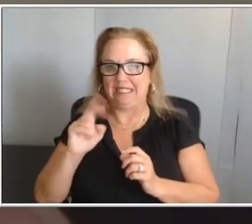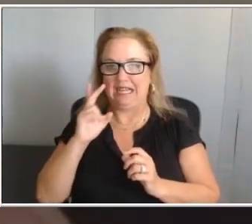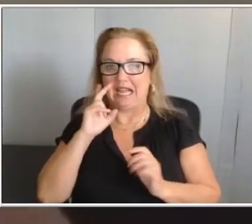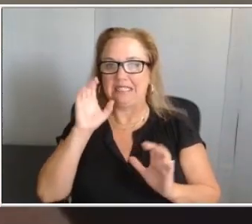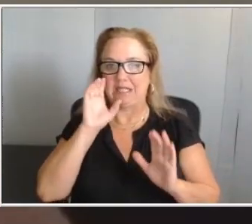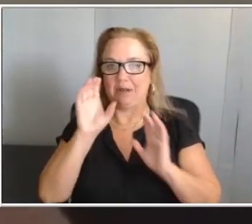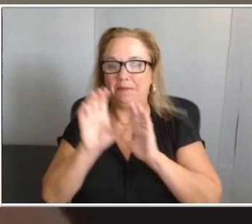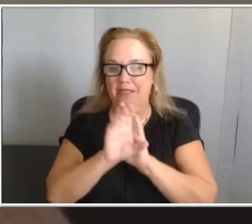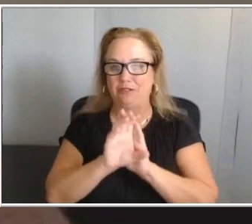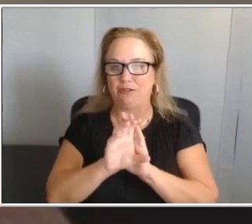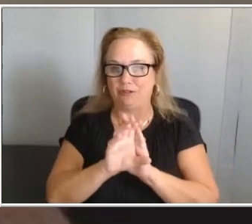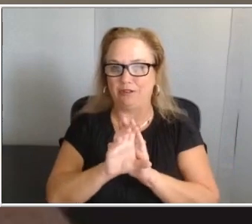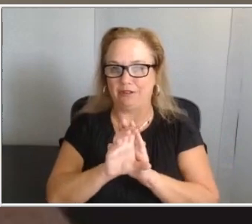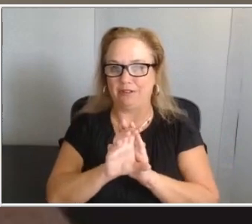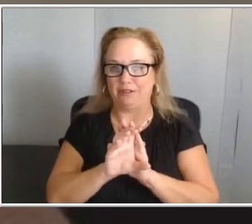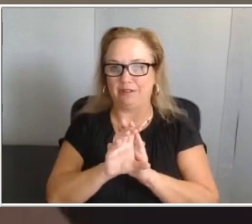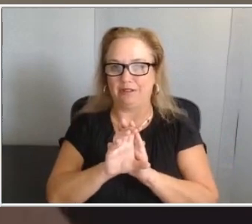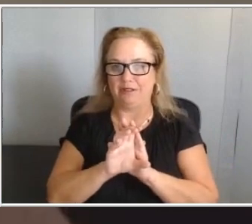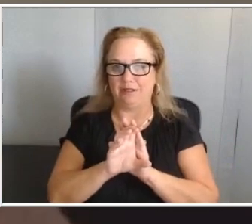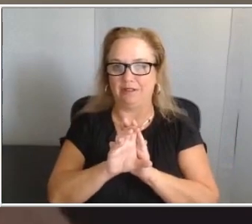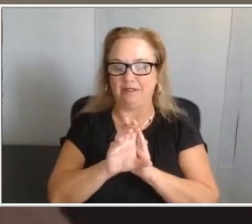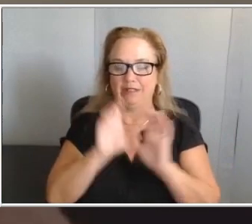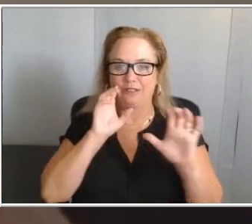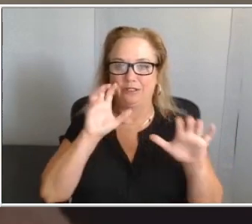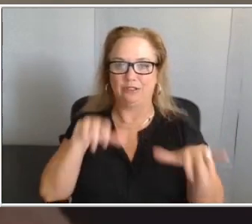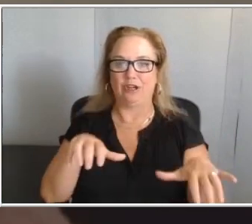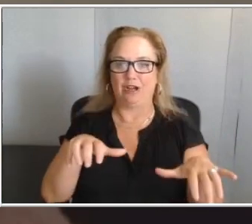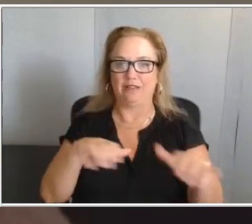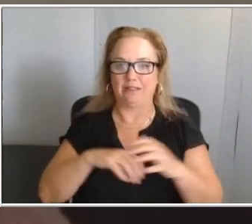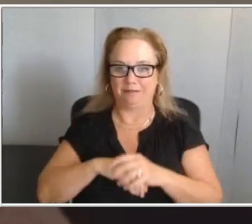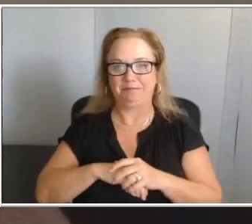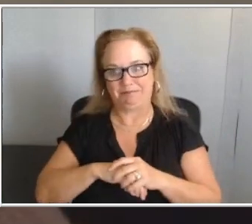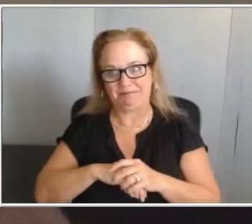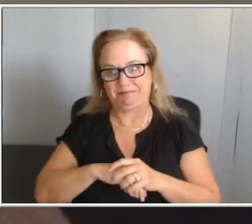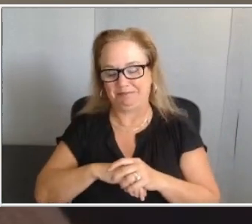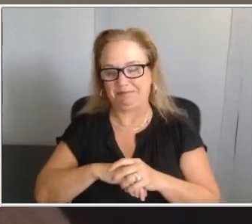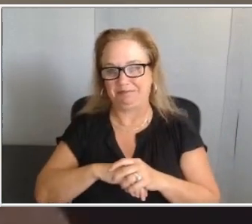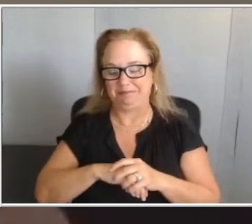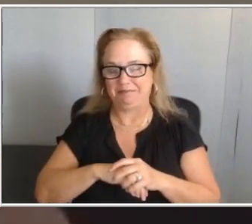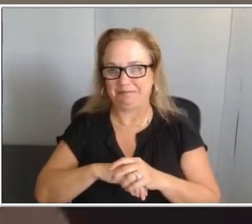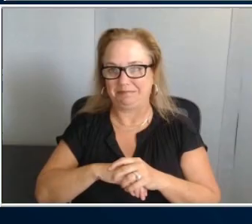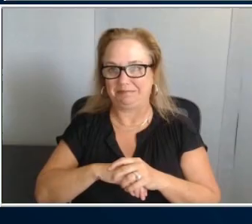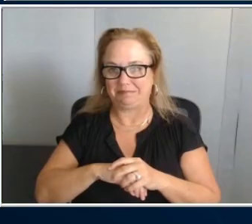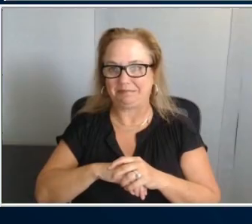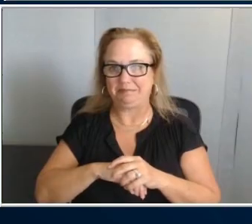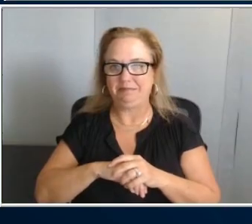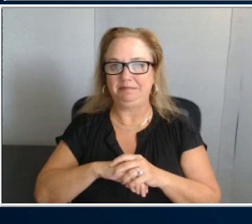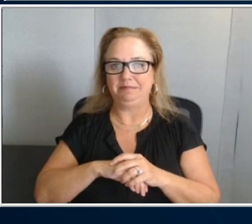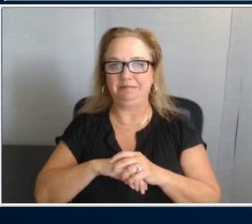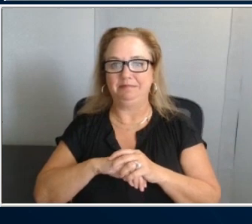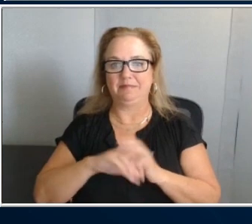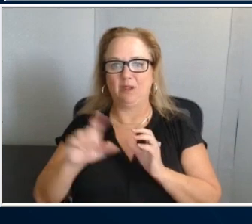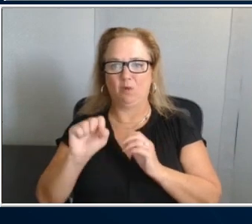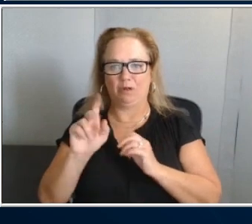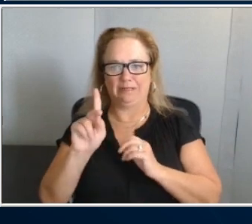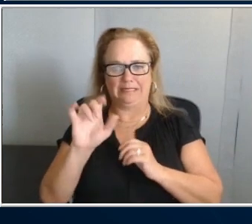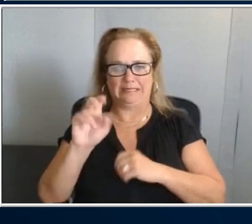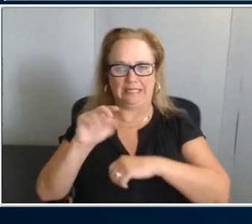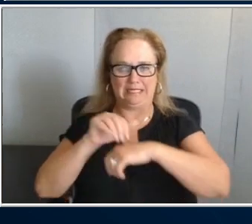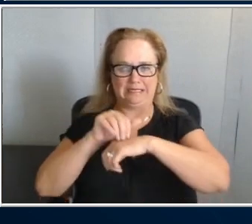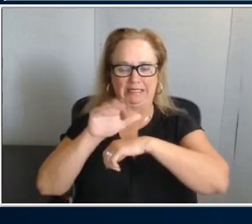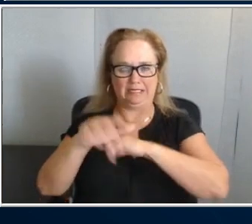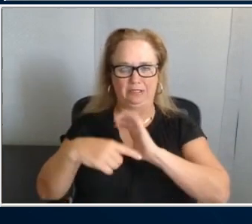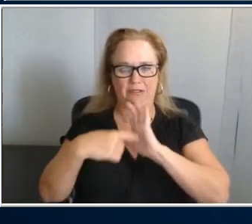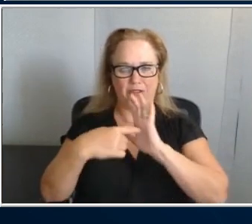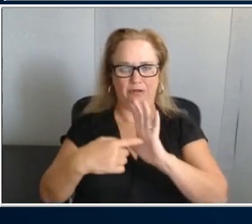seen a picture of it and was just shocked at how much it was. And then Marie also wants to know, where does the skin go that you showed us in